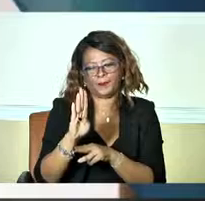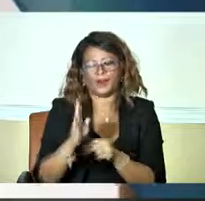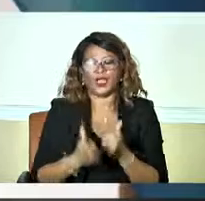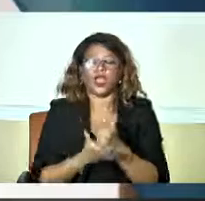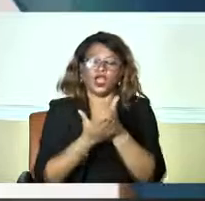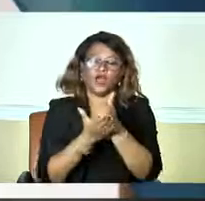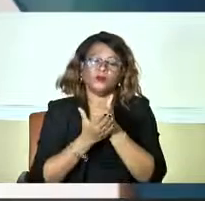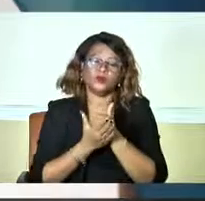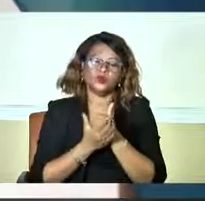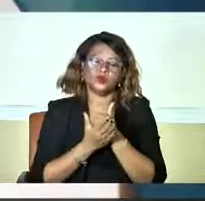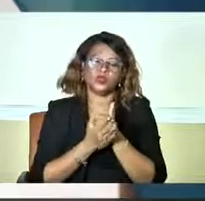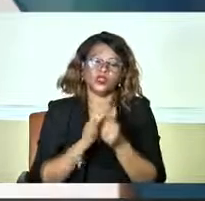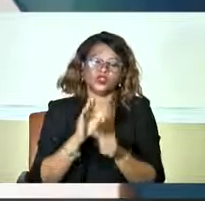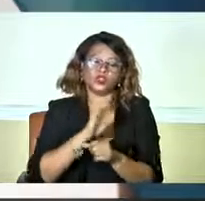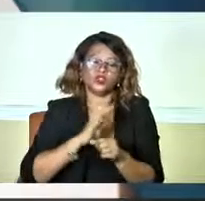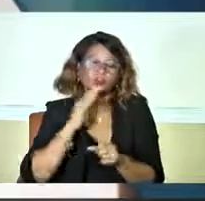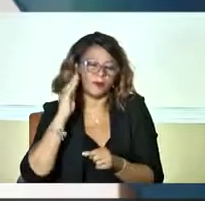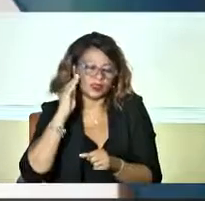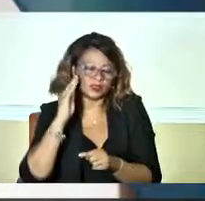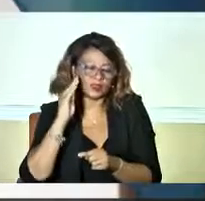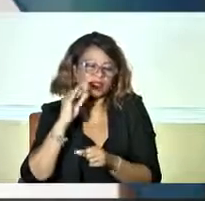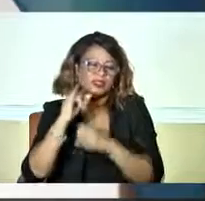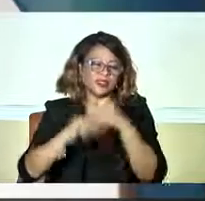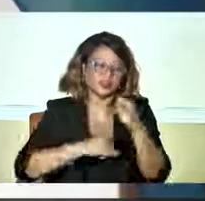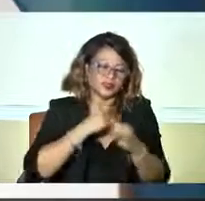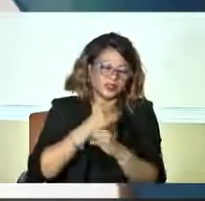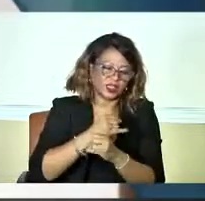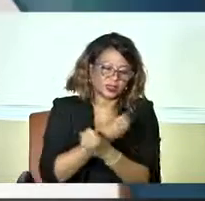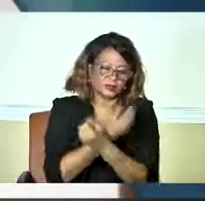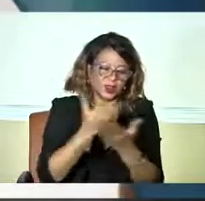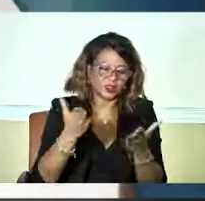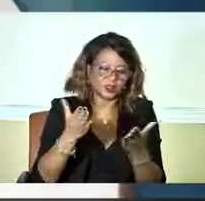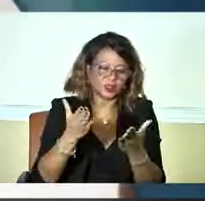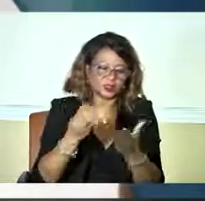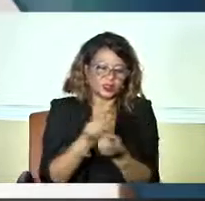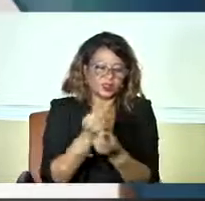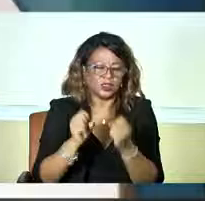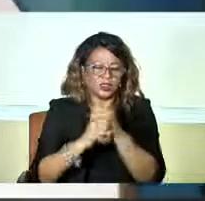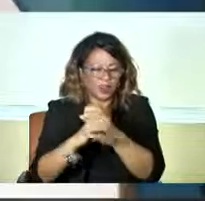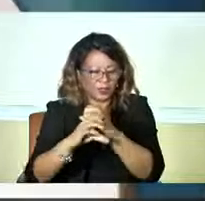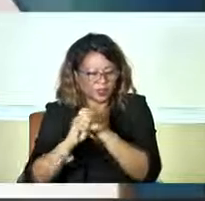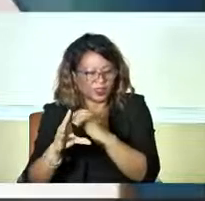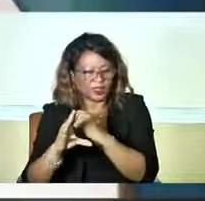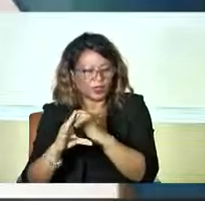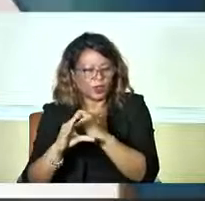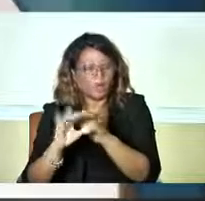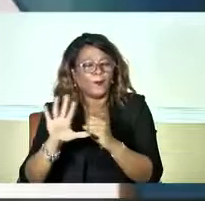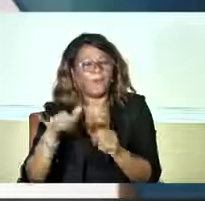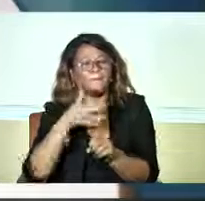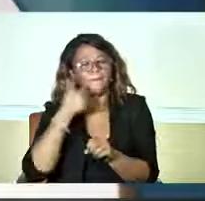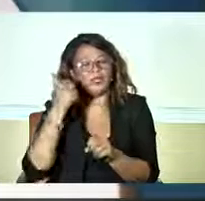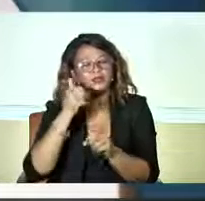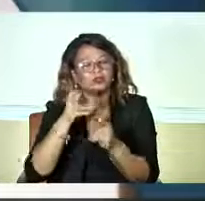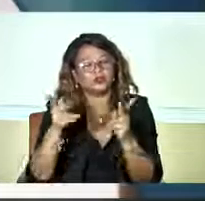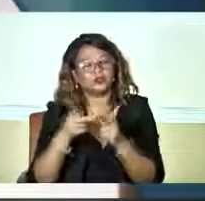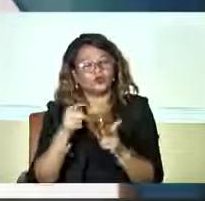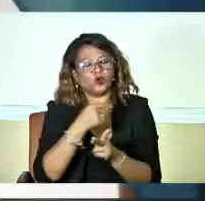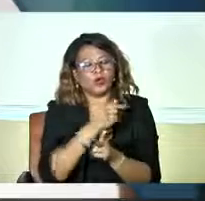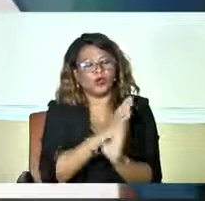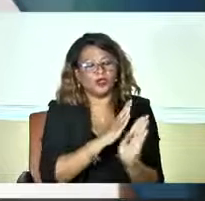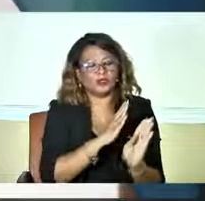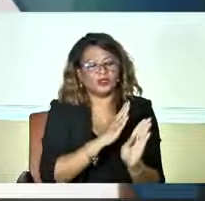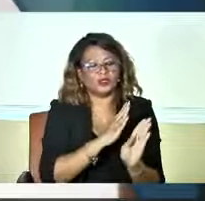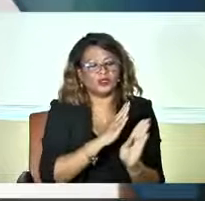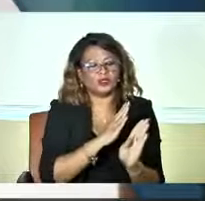with domestic and international marketing campaigns to best position Grand Bahama